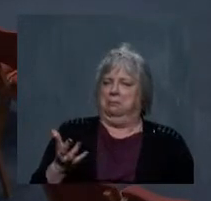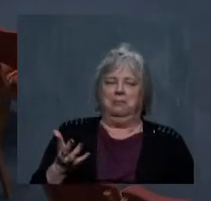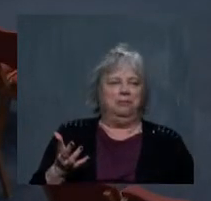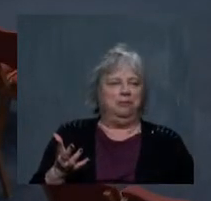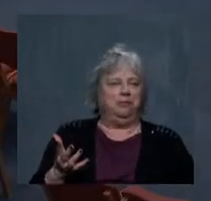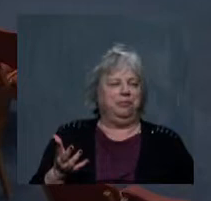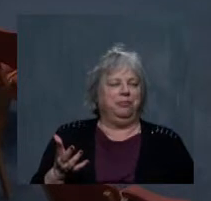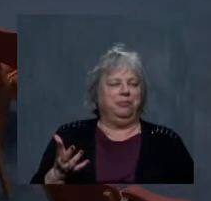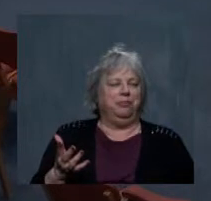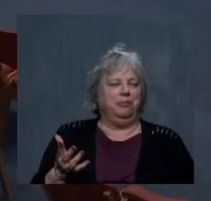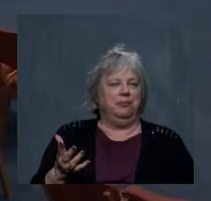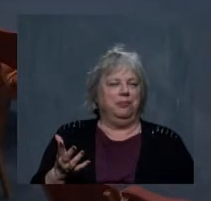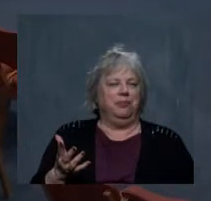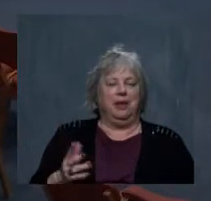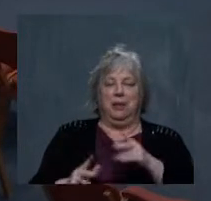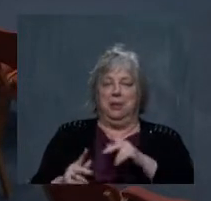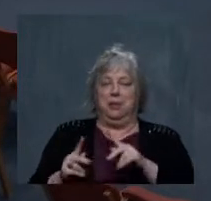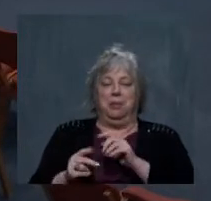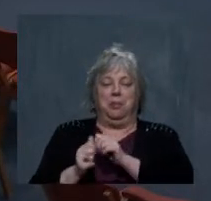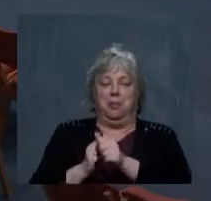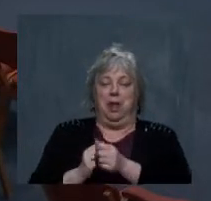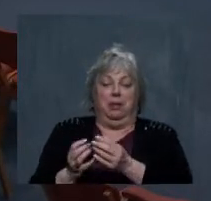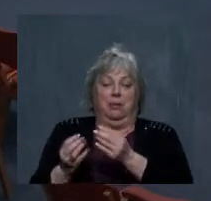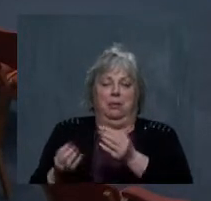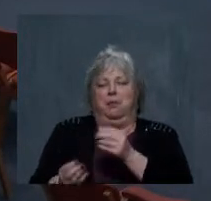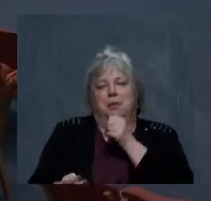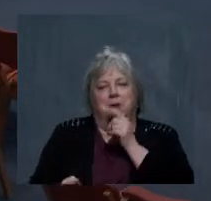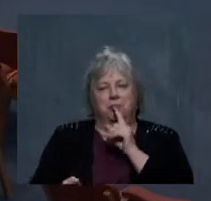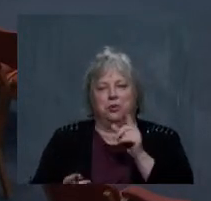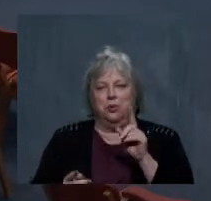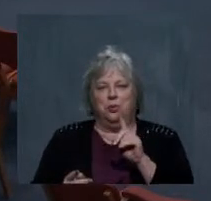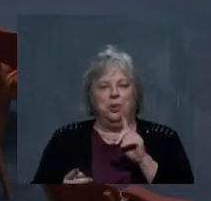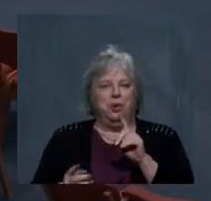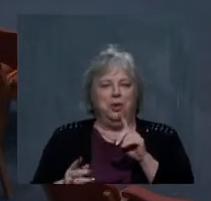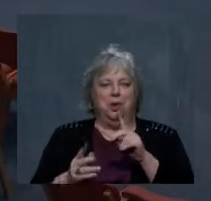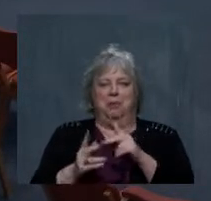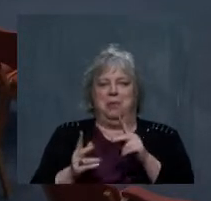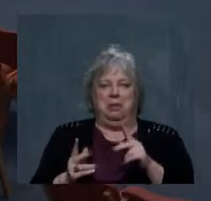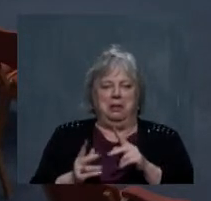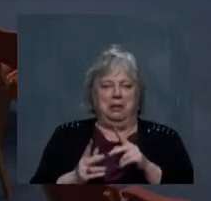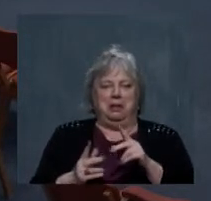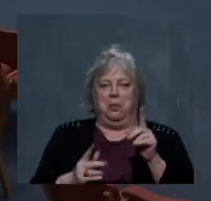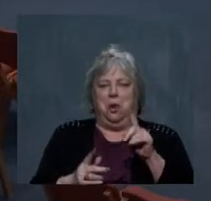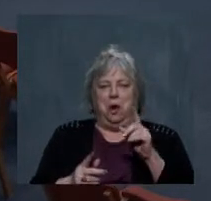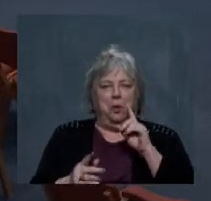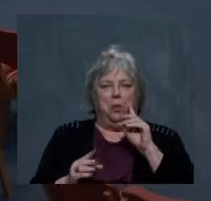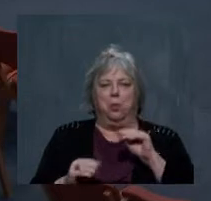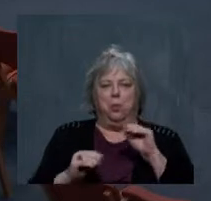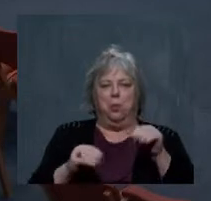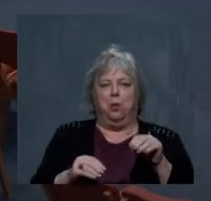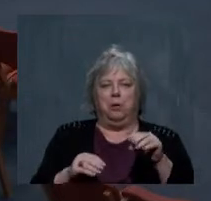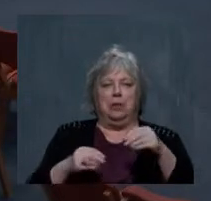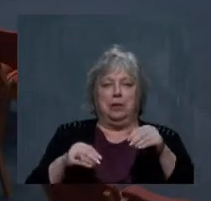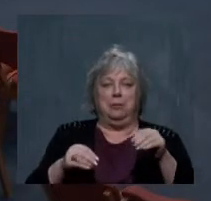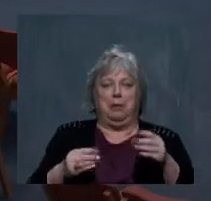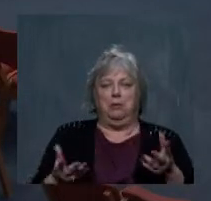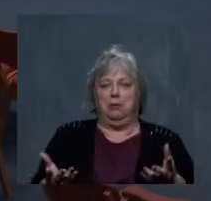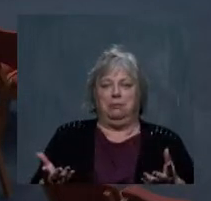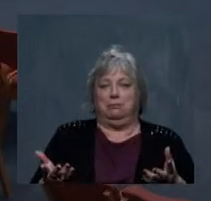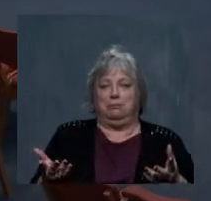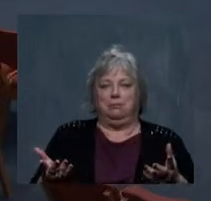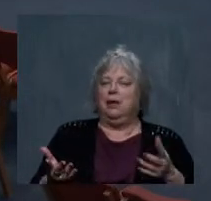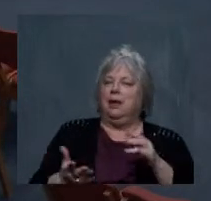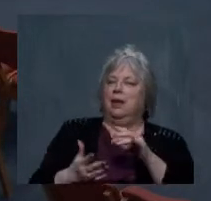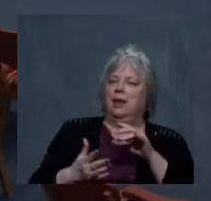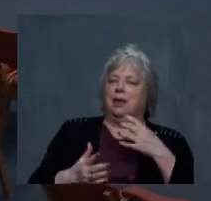Were you here? The people passed the motion. I'm just not sure where we're going to end up putting dispensaries.